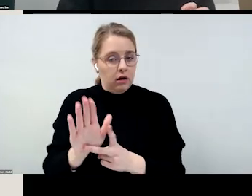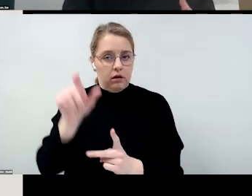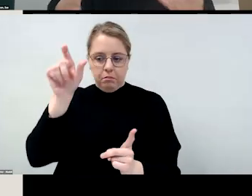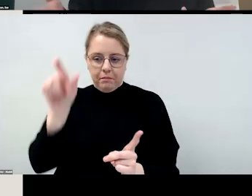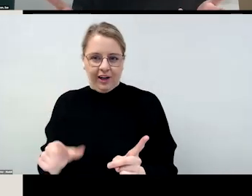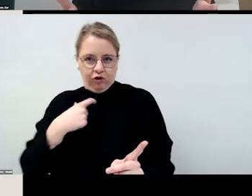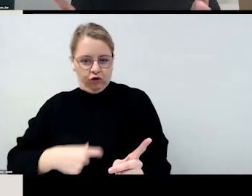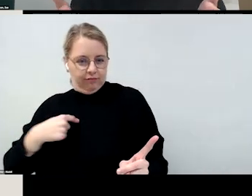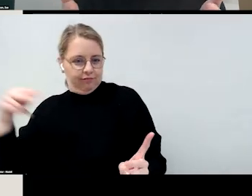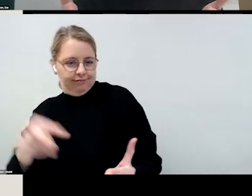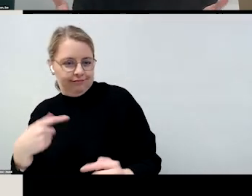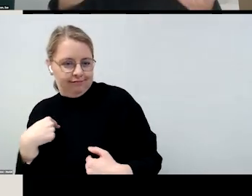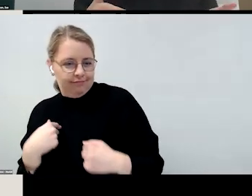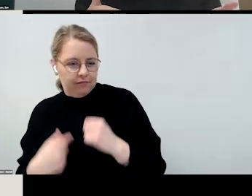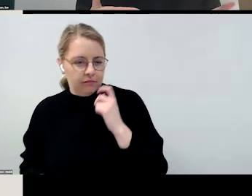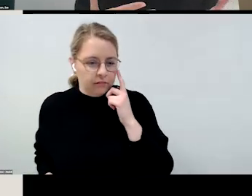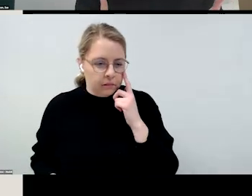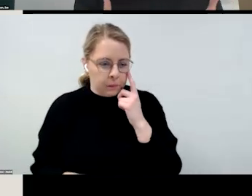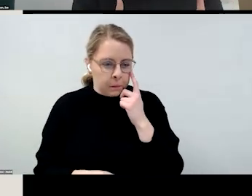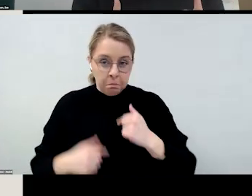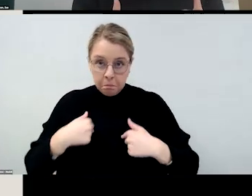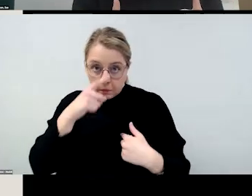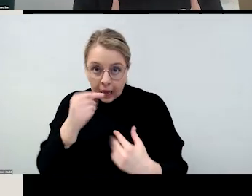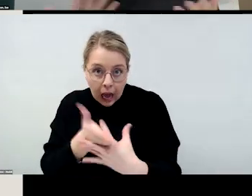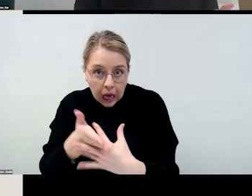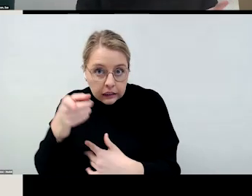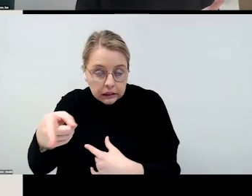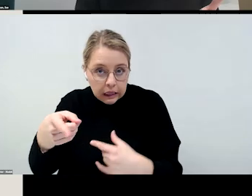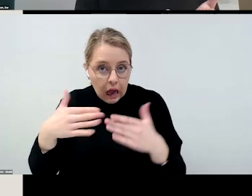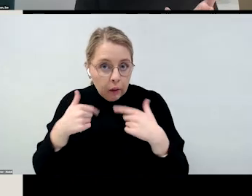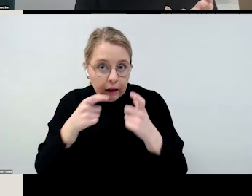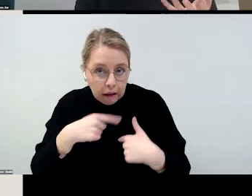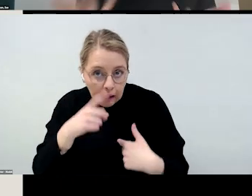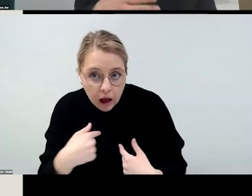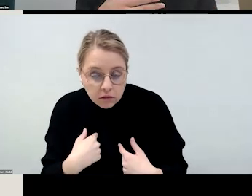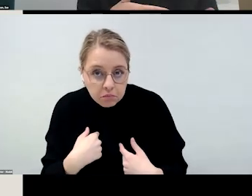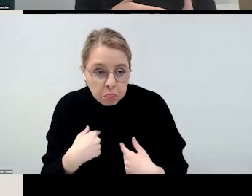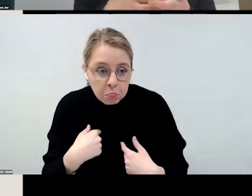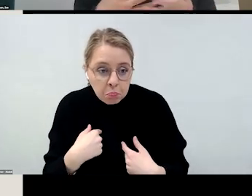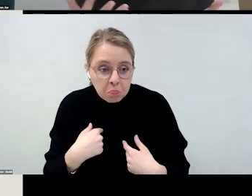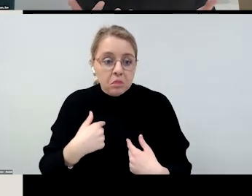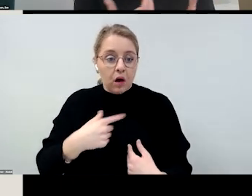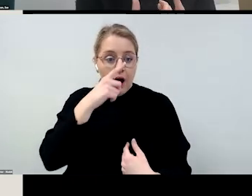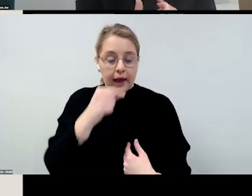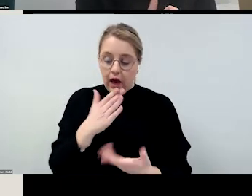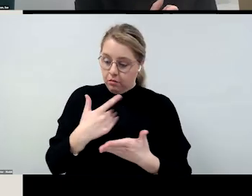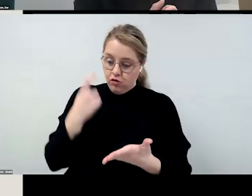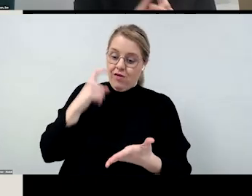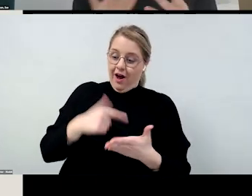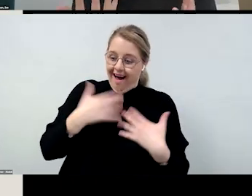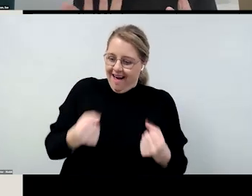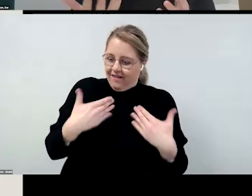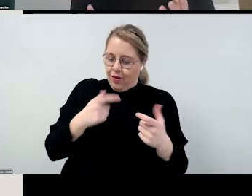perspective. So what's the ability of the population to access this healthcare? So does the patient have the ability to recognize that they have a healthcare